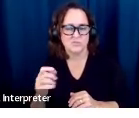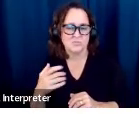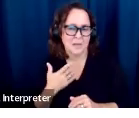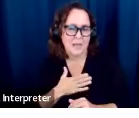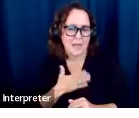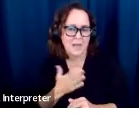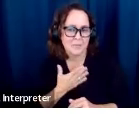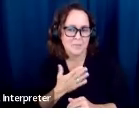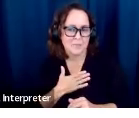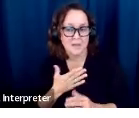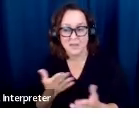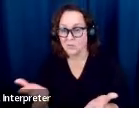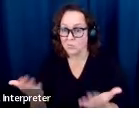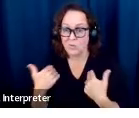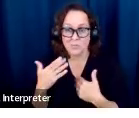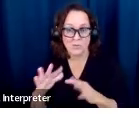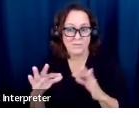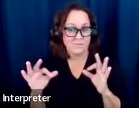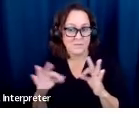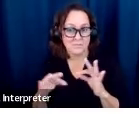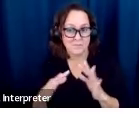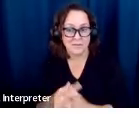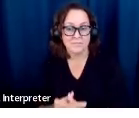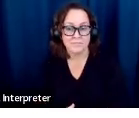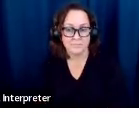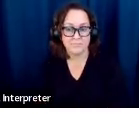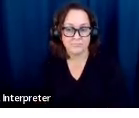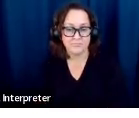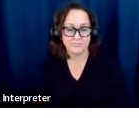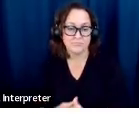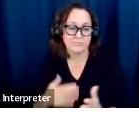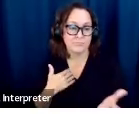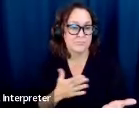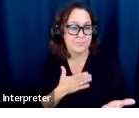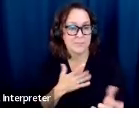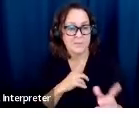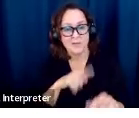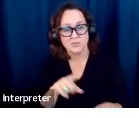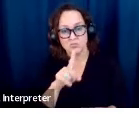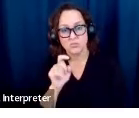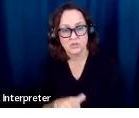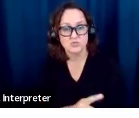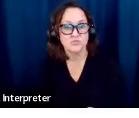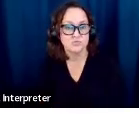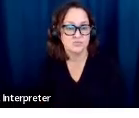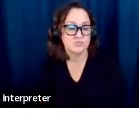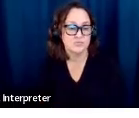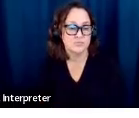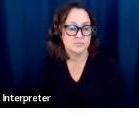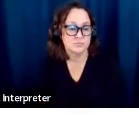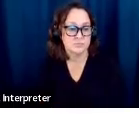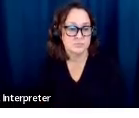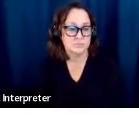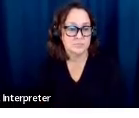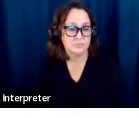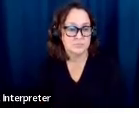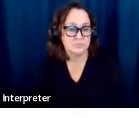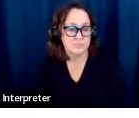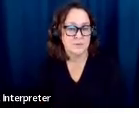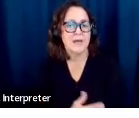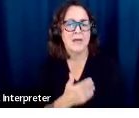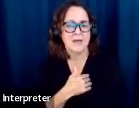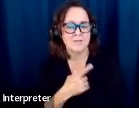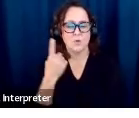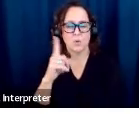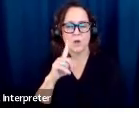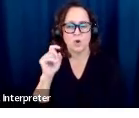your feedback, and we're more than happy to answer them there. But we do have one question